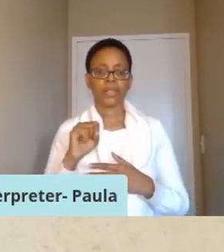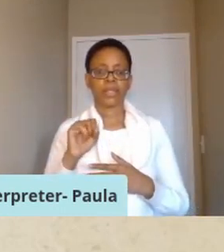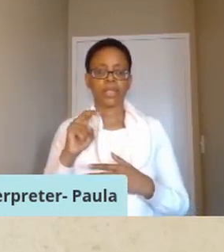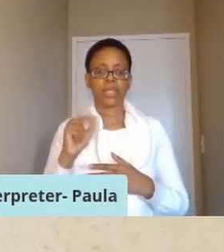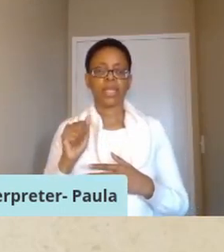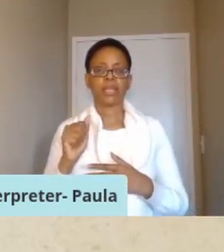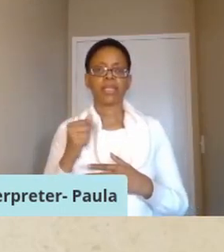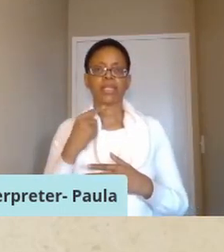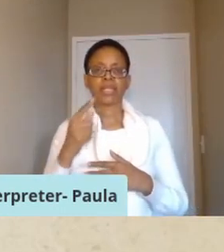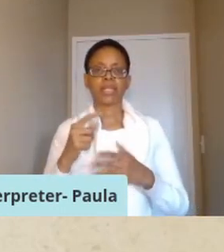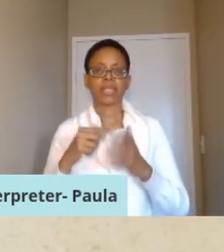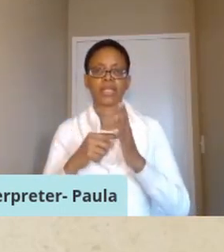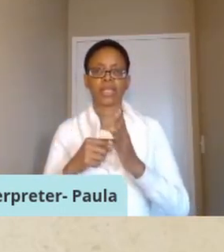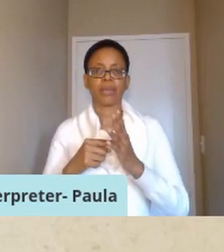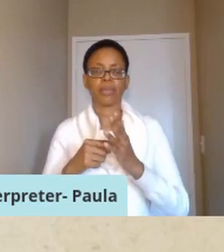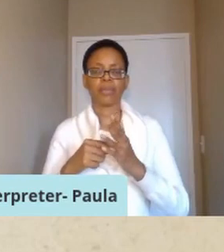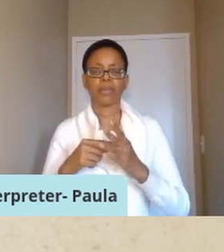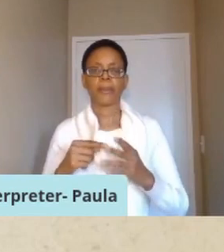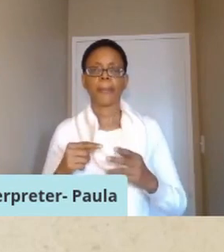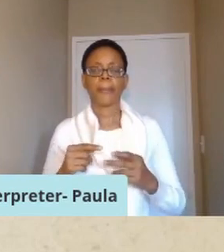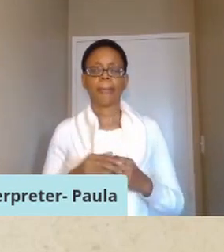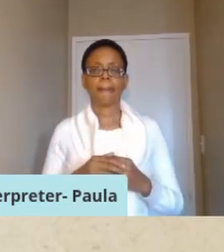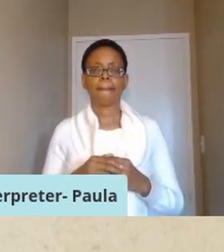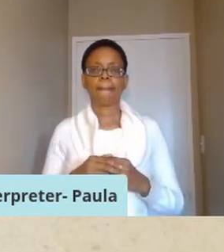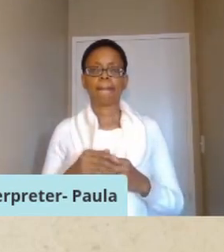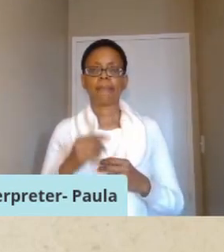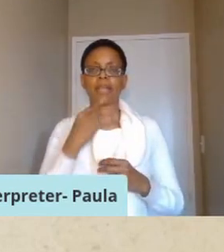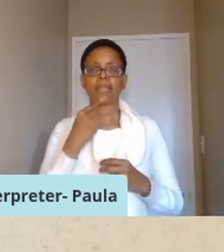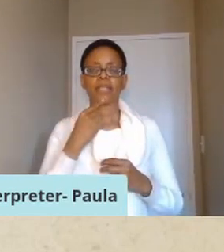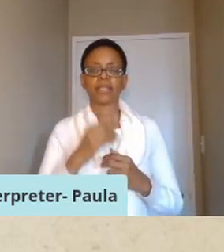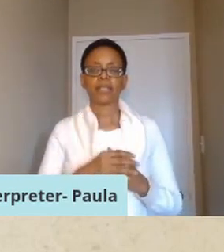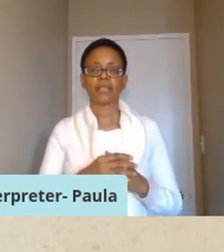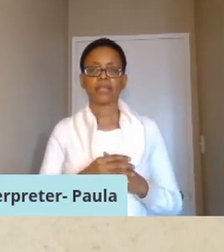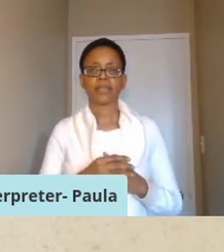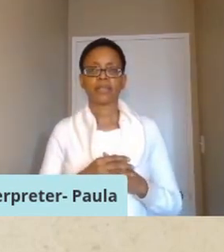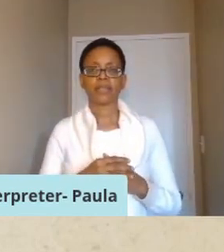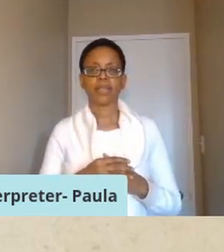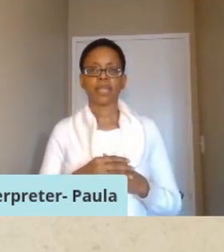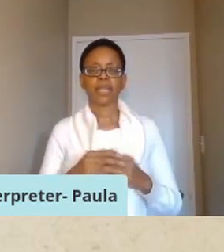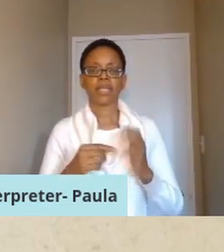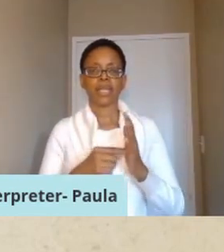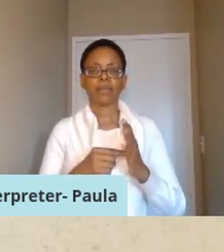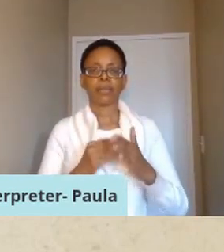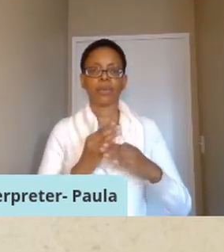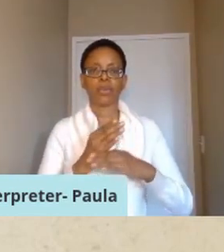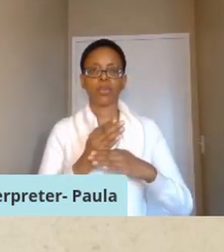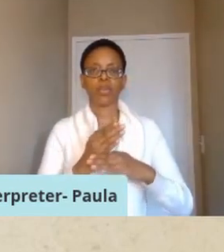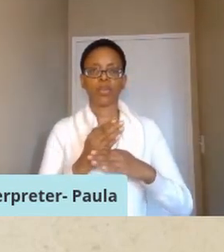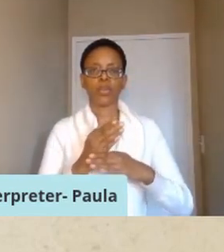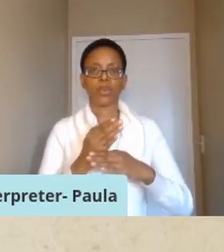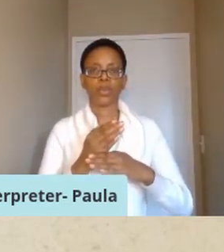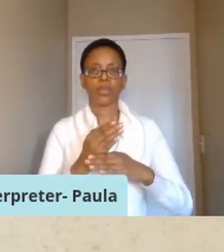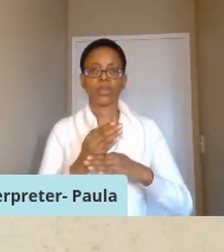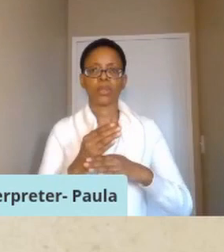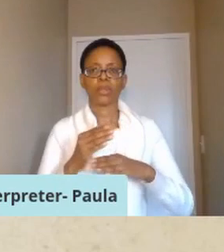illustrates fear by saying that is a plank of wood, if it is put across a street